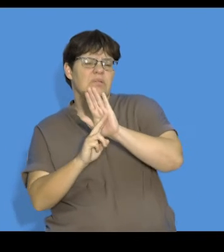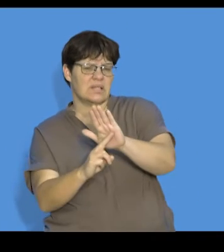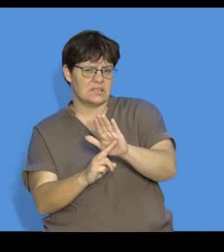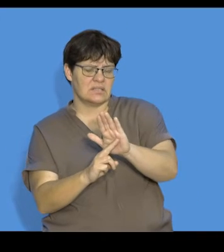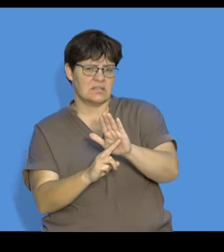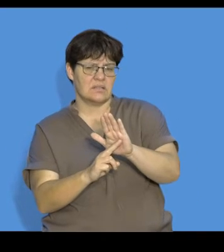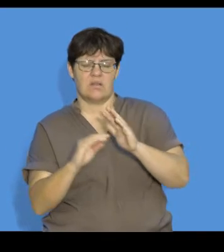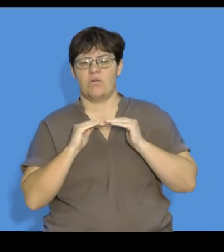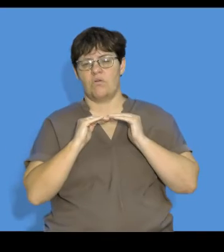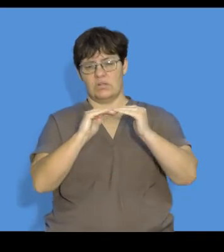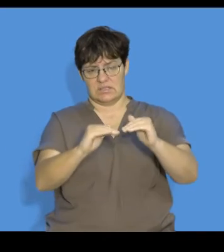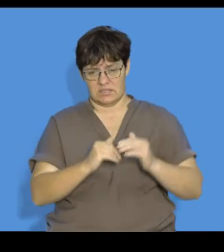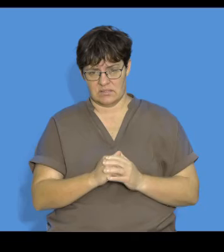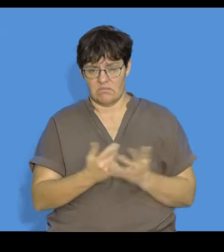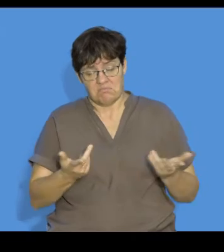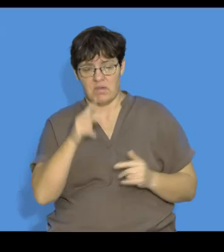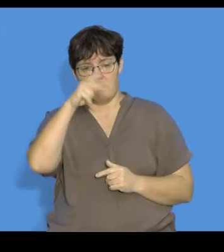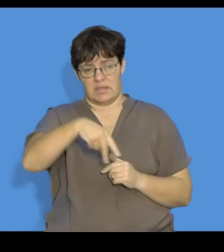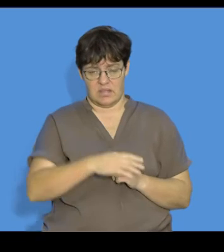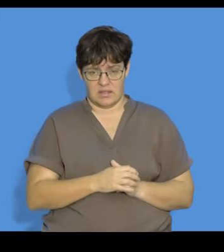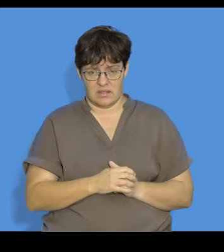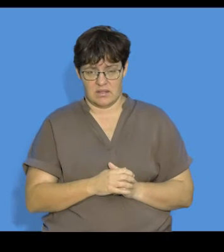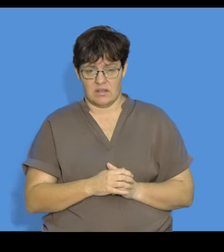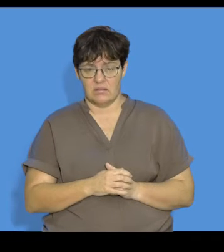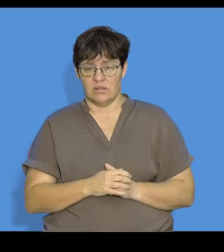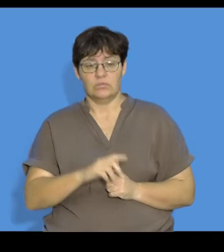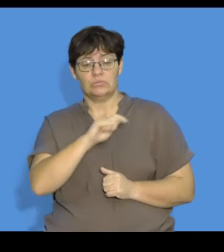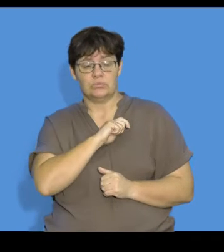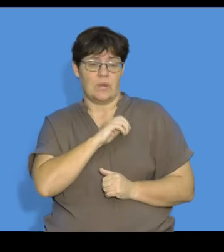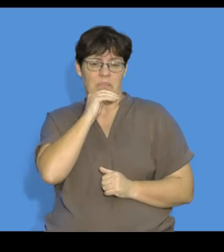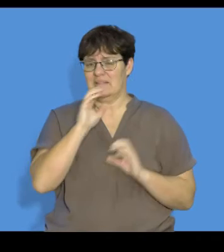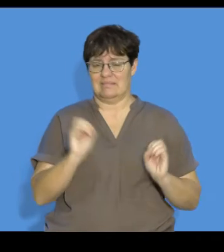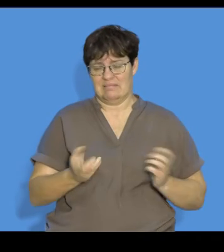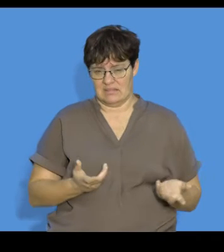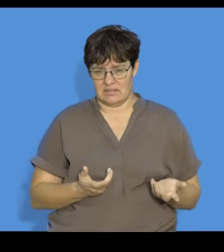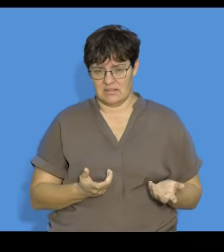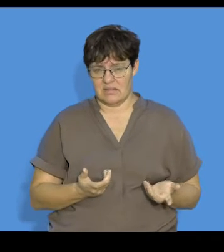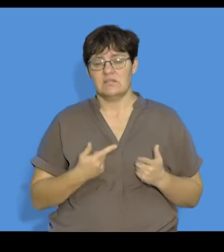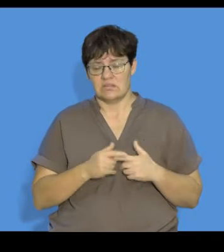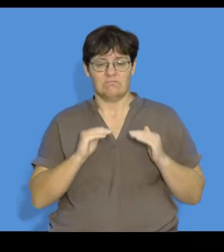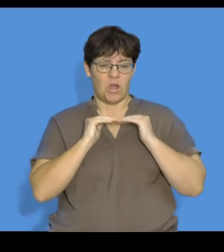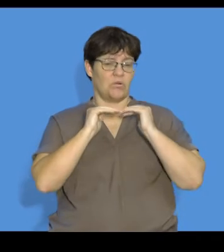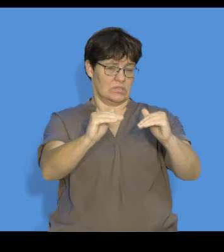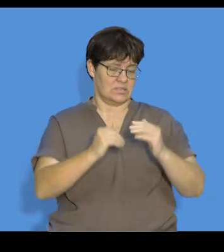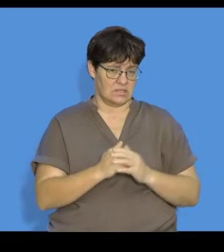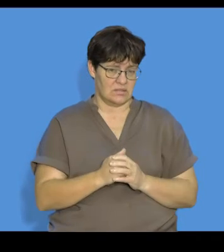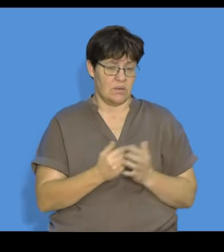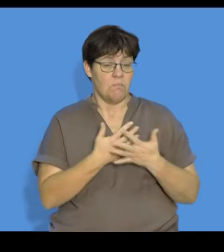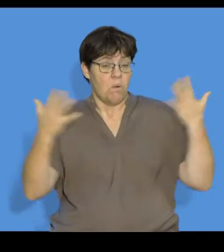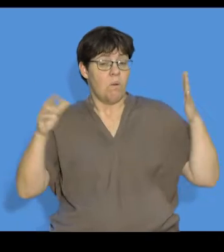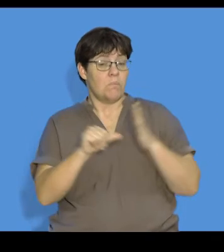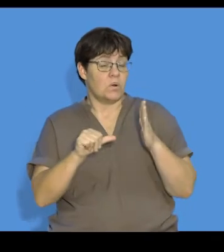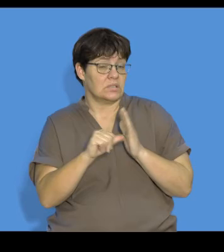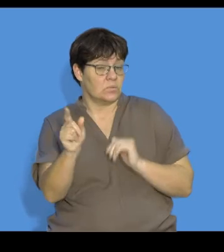a constant there of p. It really does not mean anything. It's normally just a constant. What is mostly